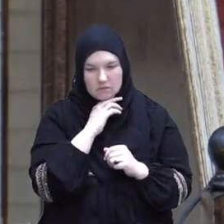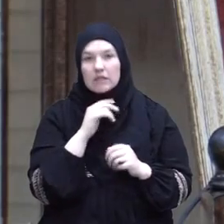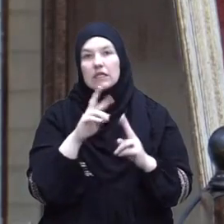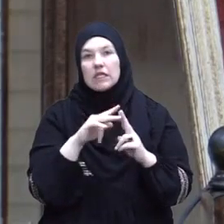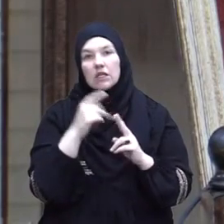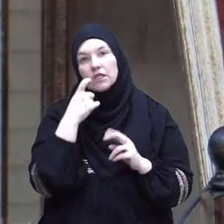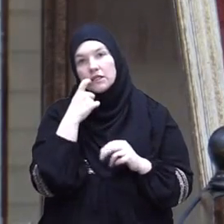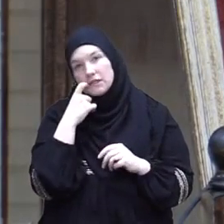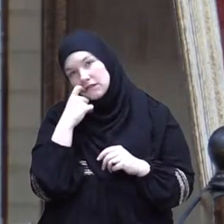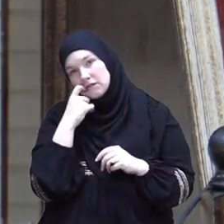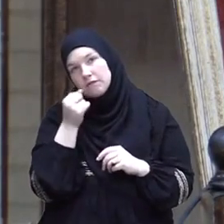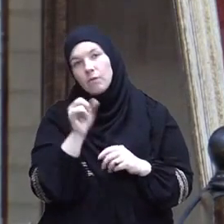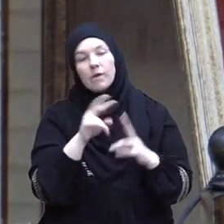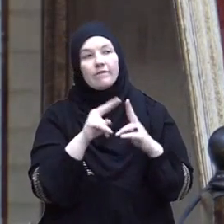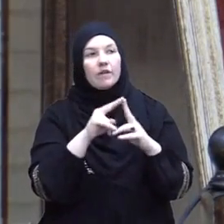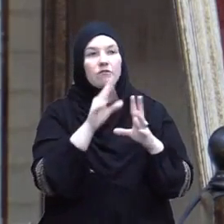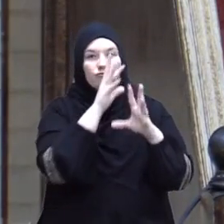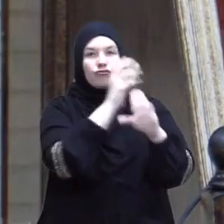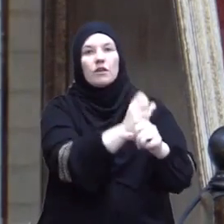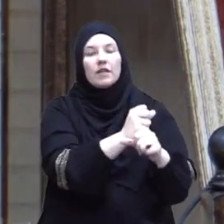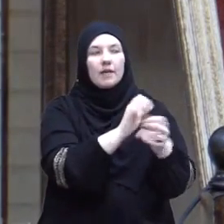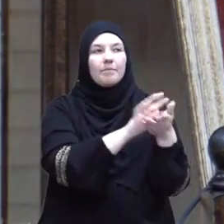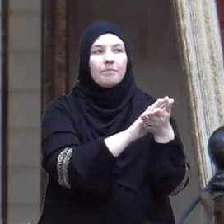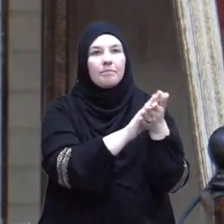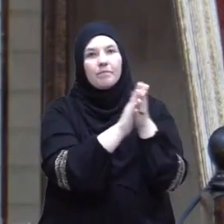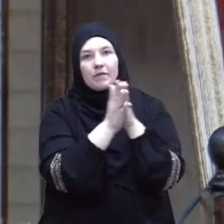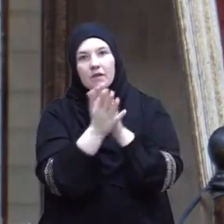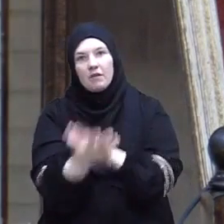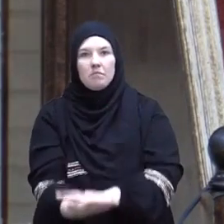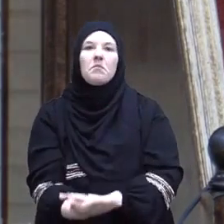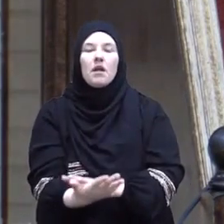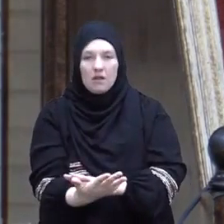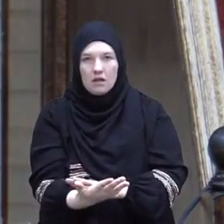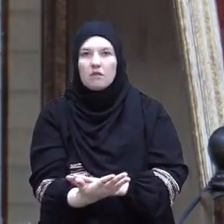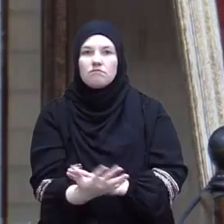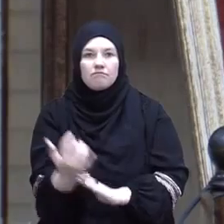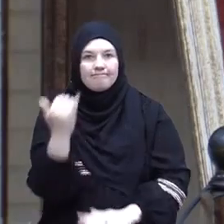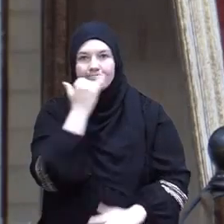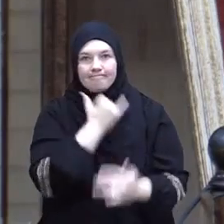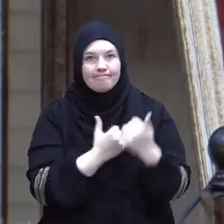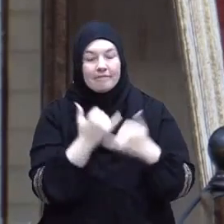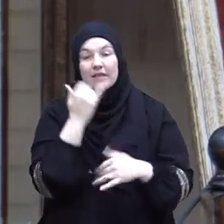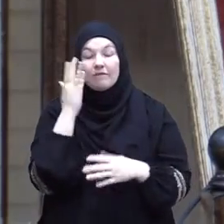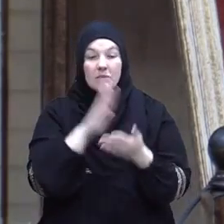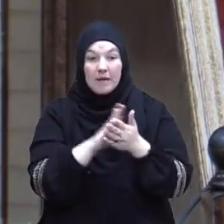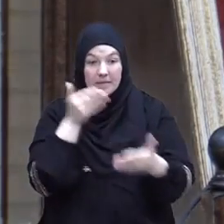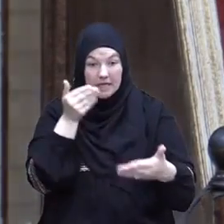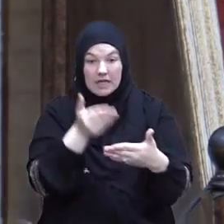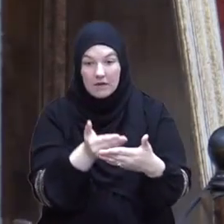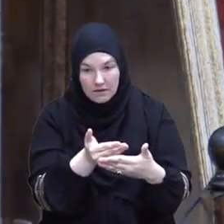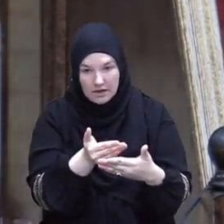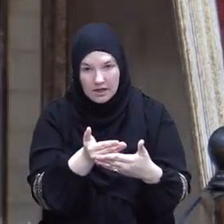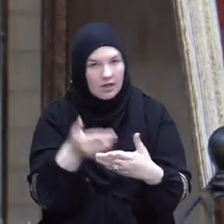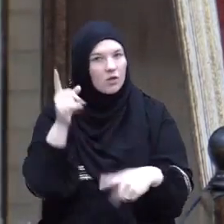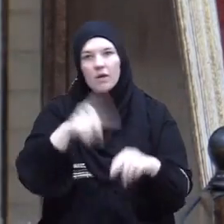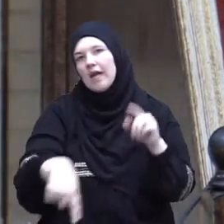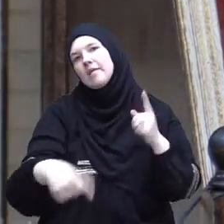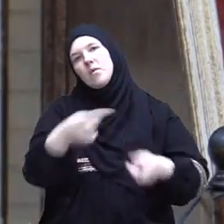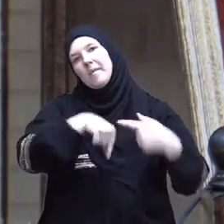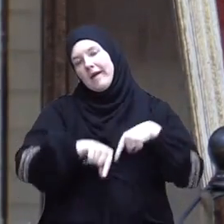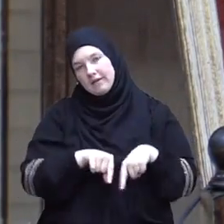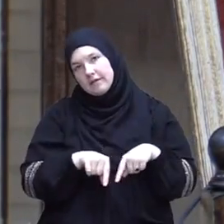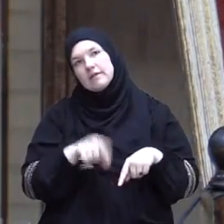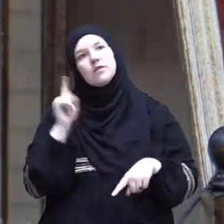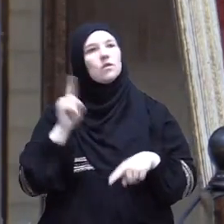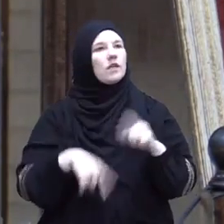addictive or very attractive, that it becomes a slippery slope. You get near it, you will not be able to go back.